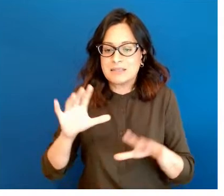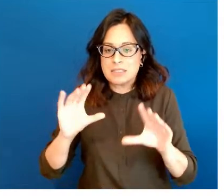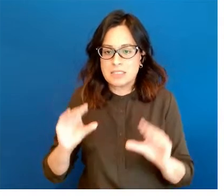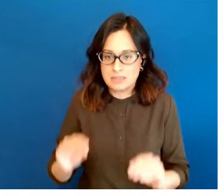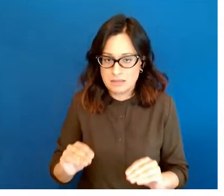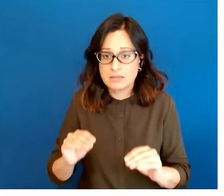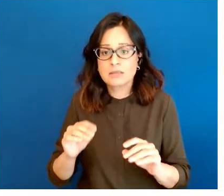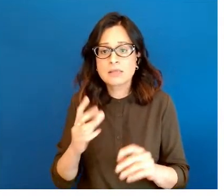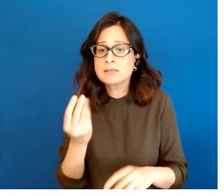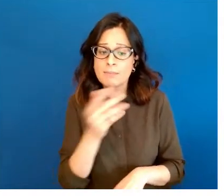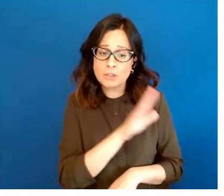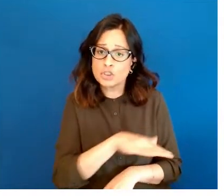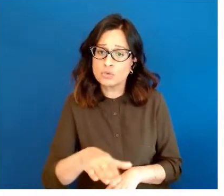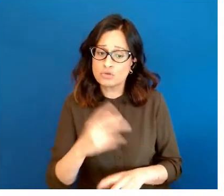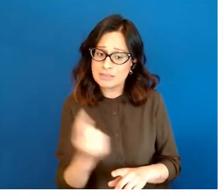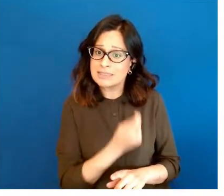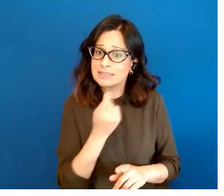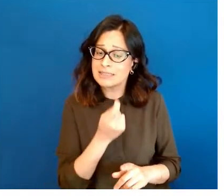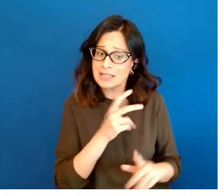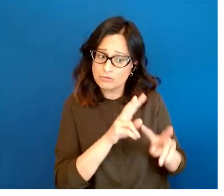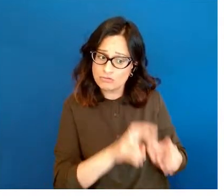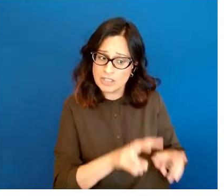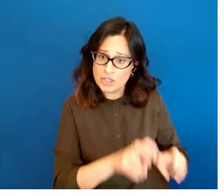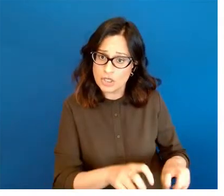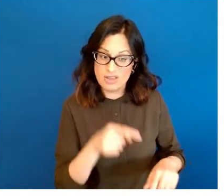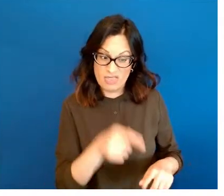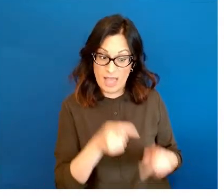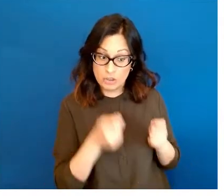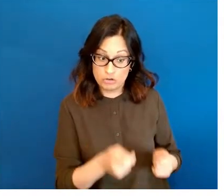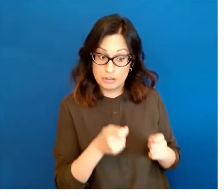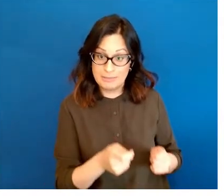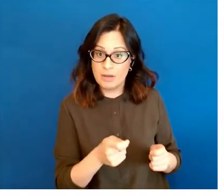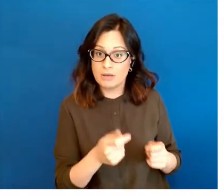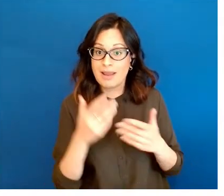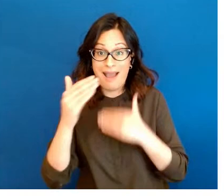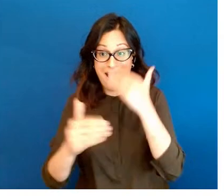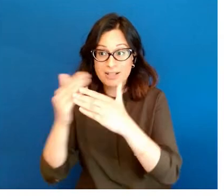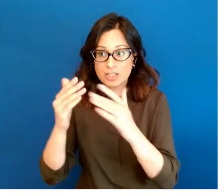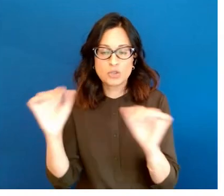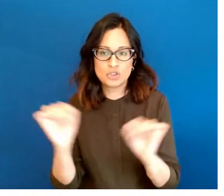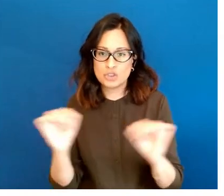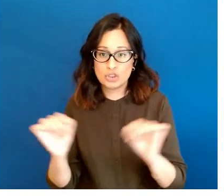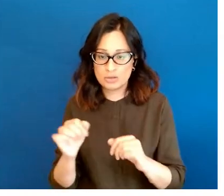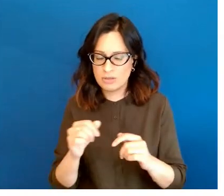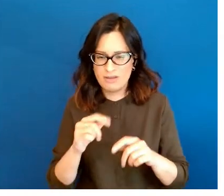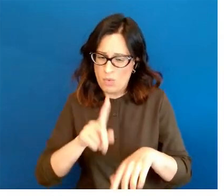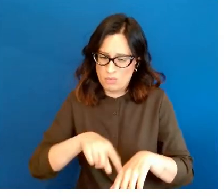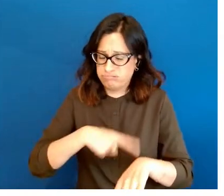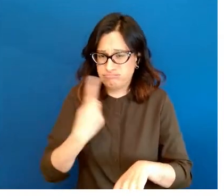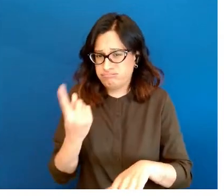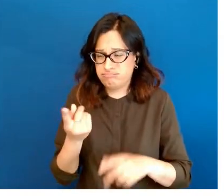children, but currently that's not a treatment that is routine in adults, nor will be for some time.